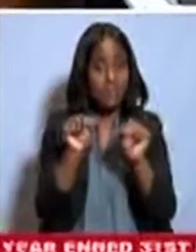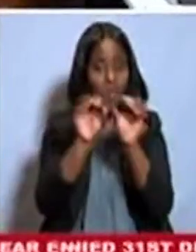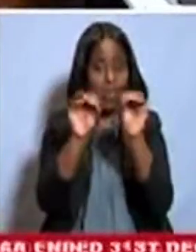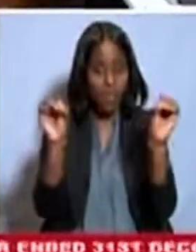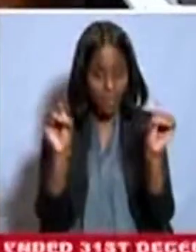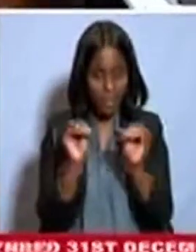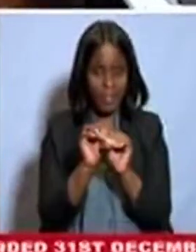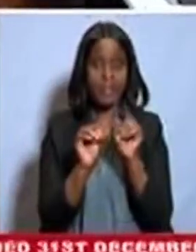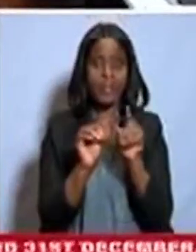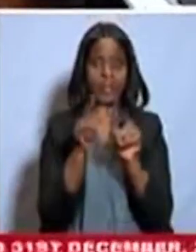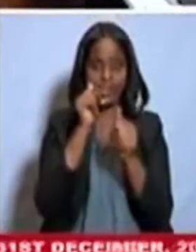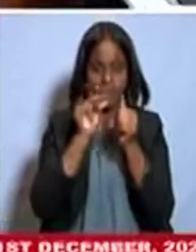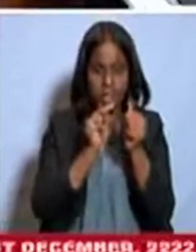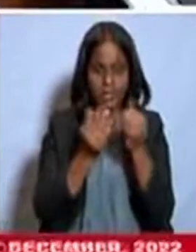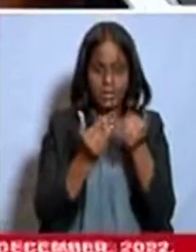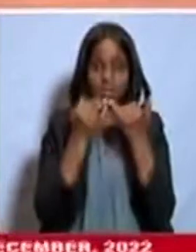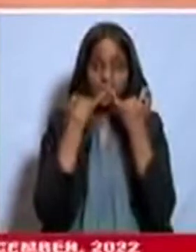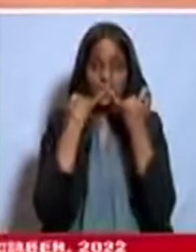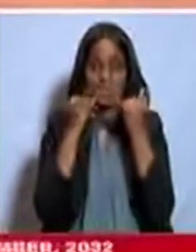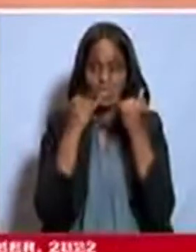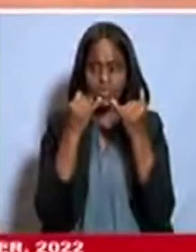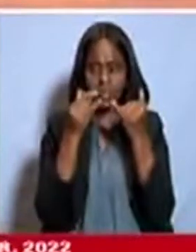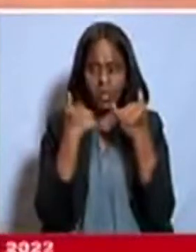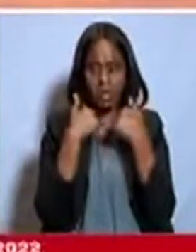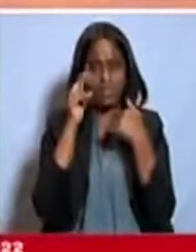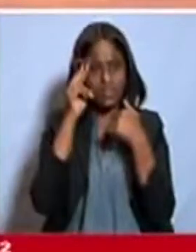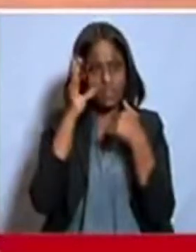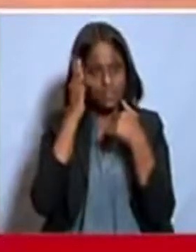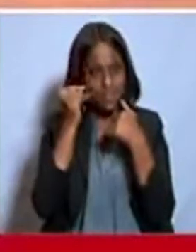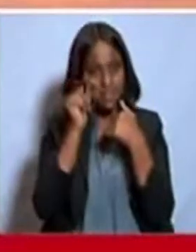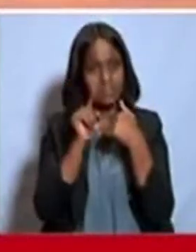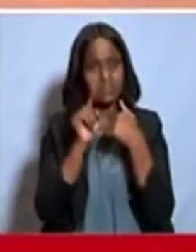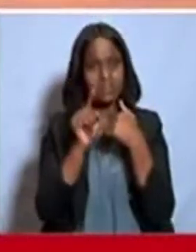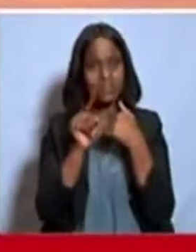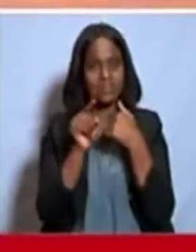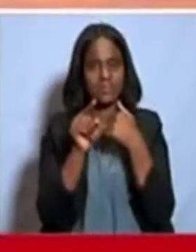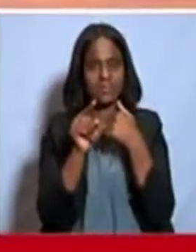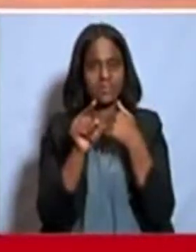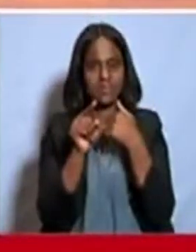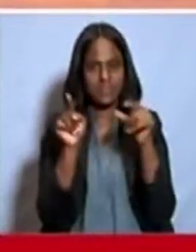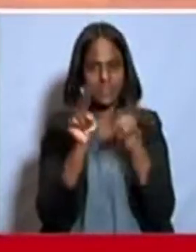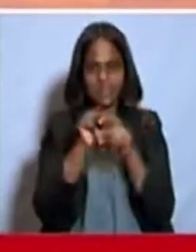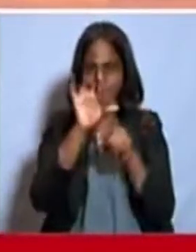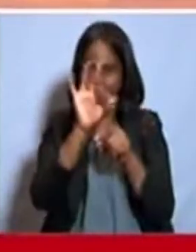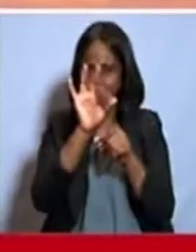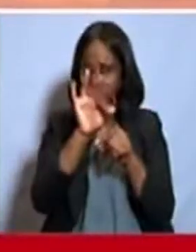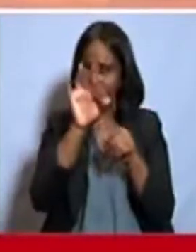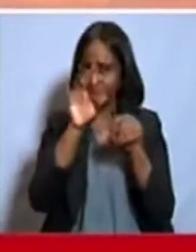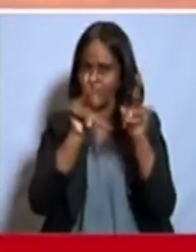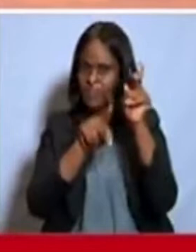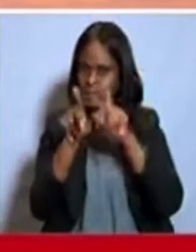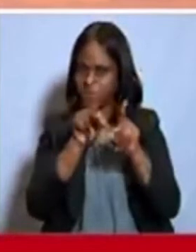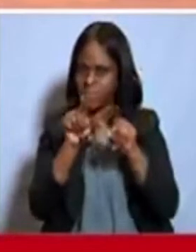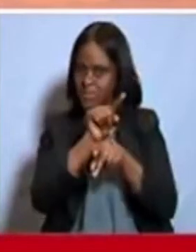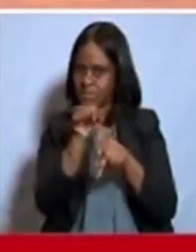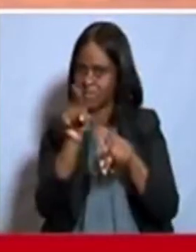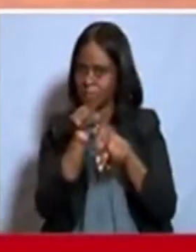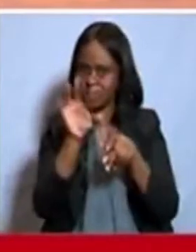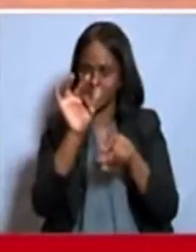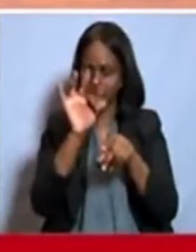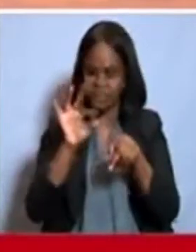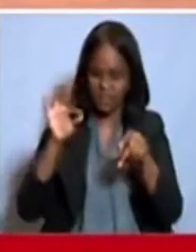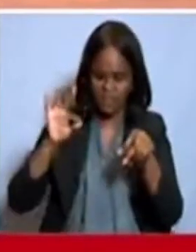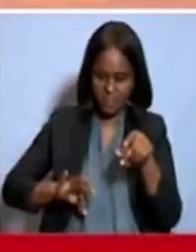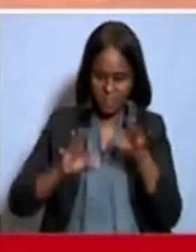because we are told there were reasons as to why the 19 beneficiaries had